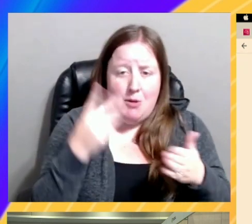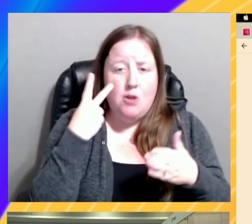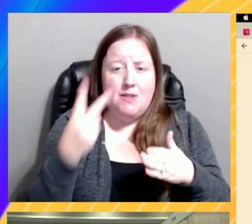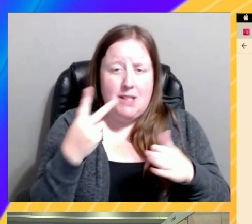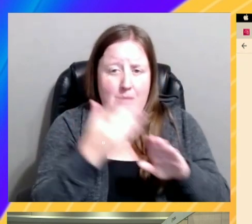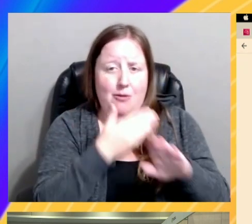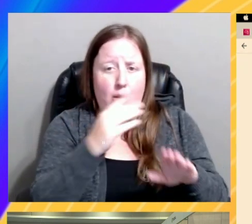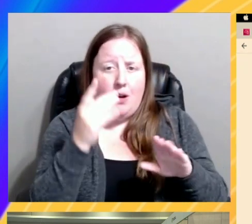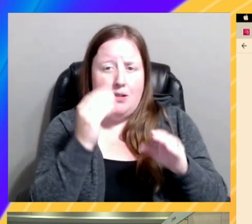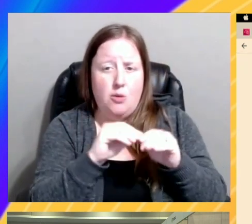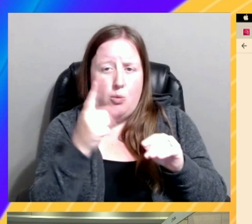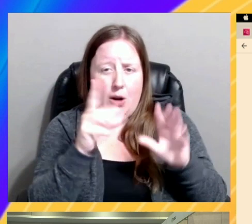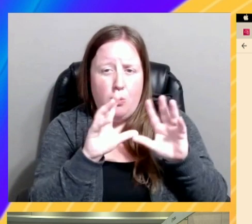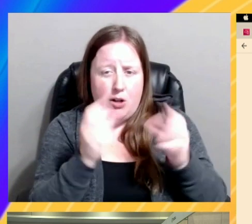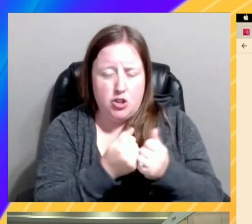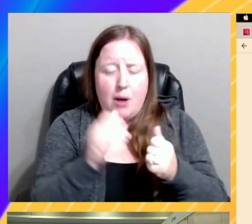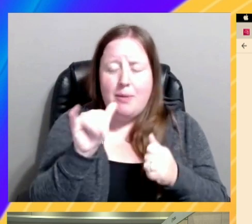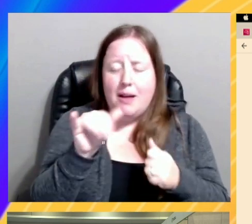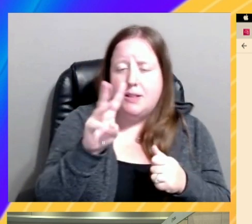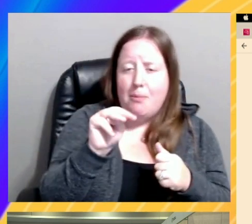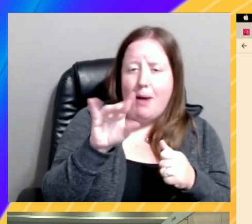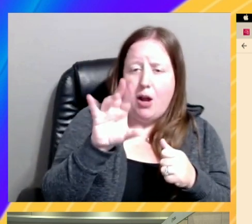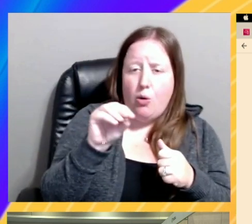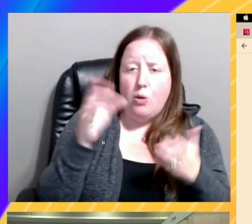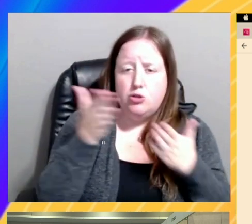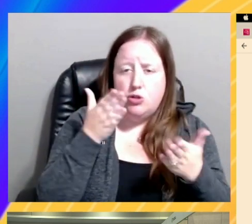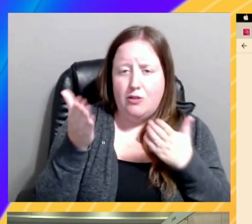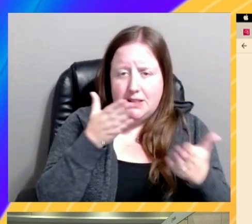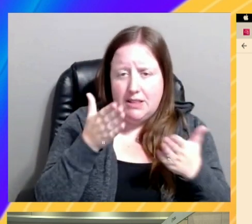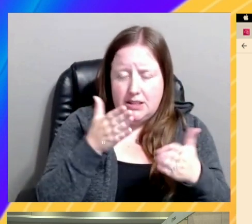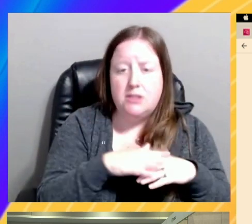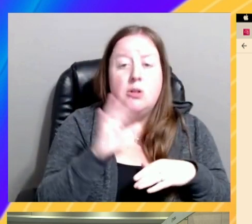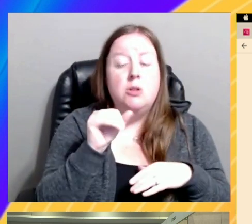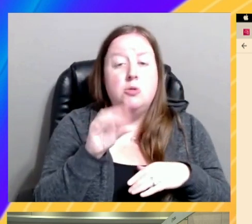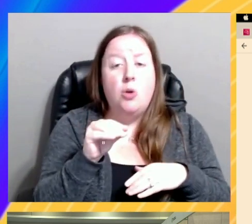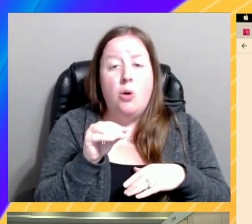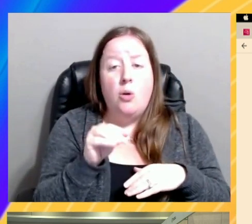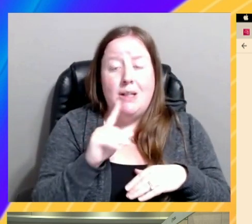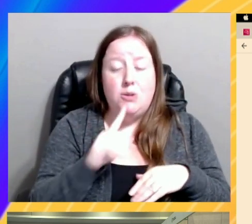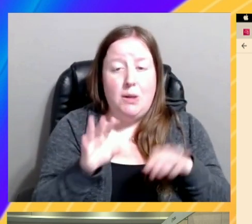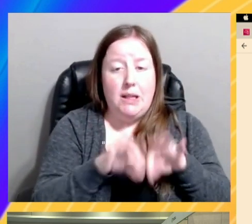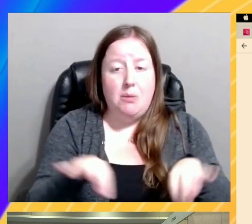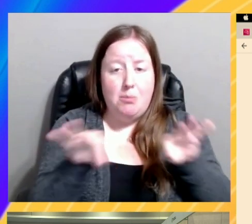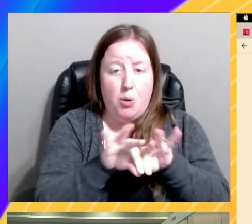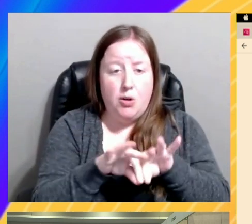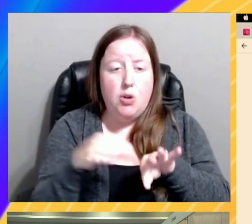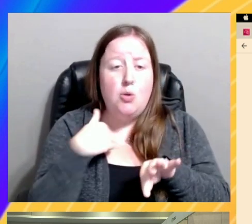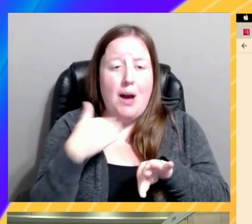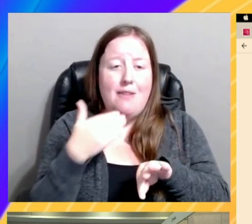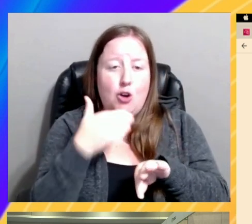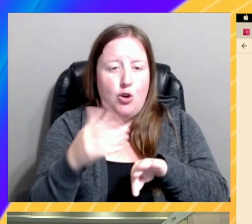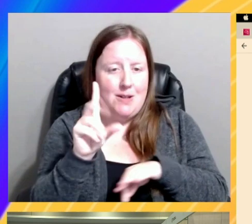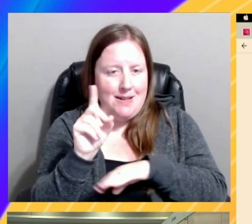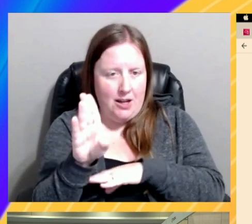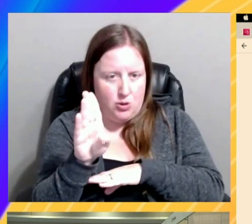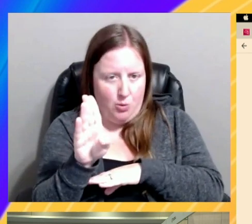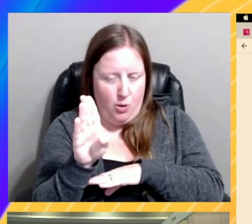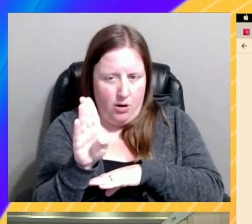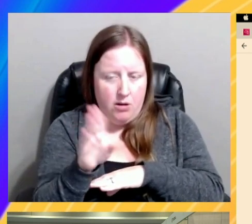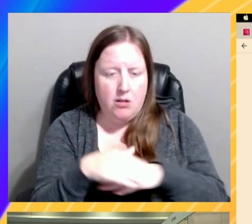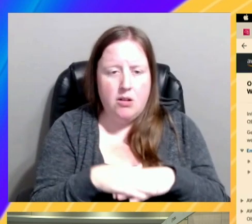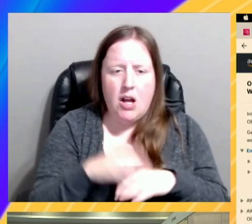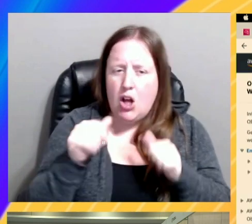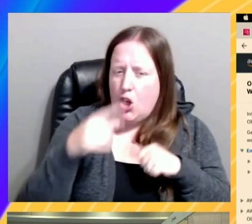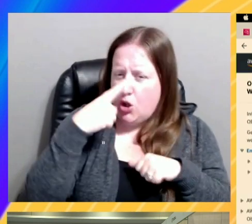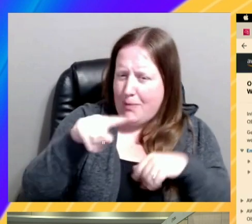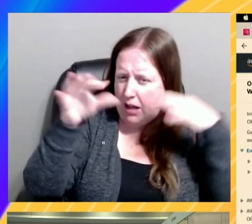is a microservices architecture. So in those cases, it's very important that you have a good dashboard that is available to you. Can you walk through some, like